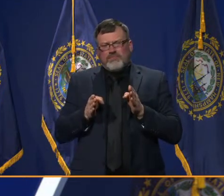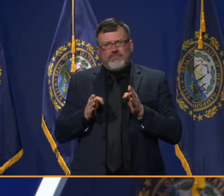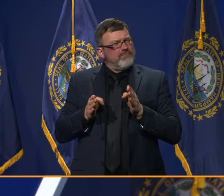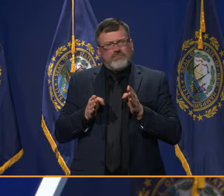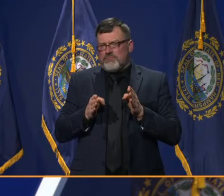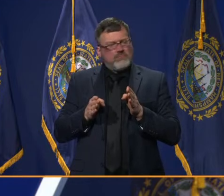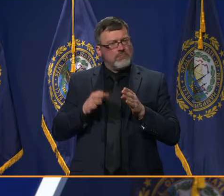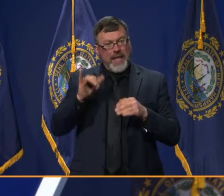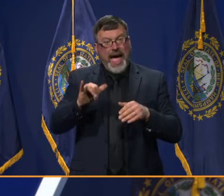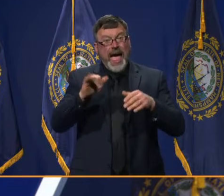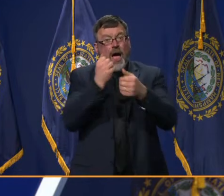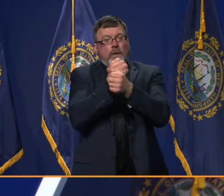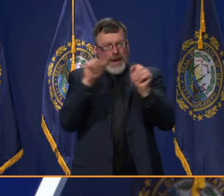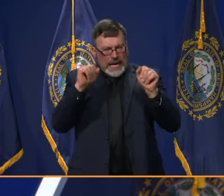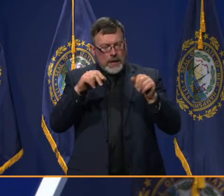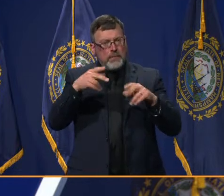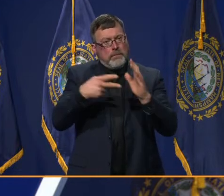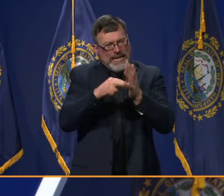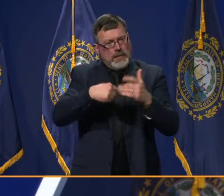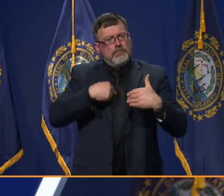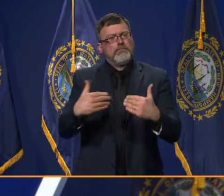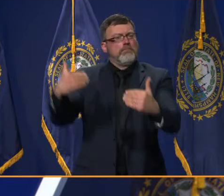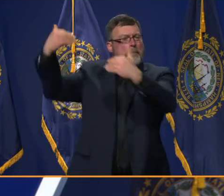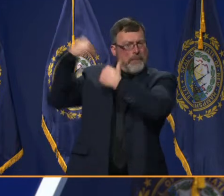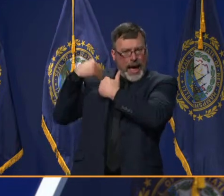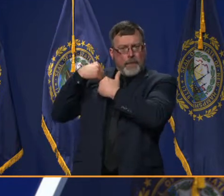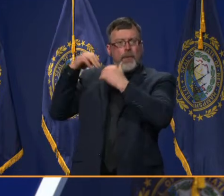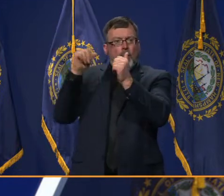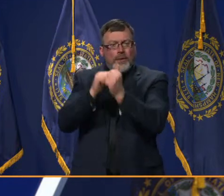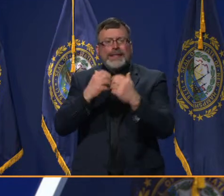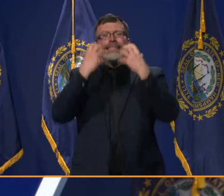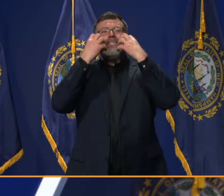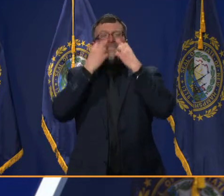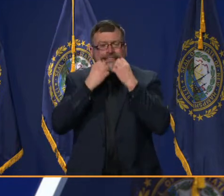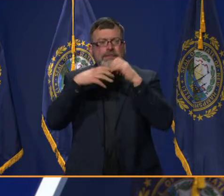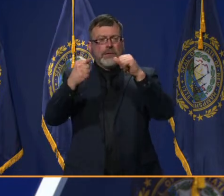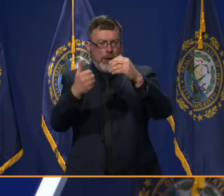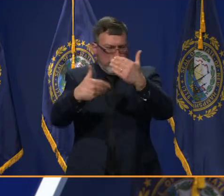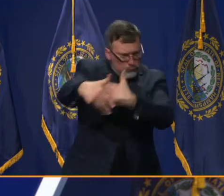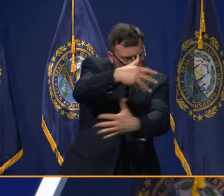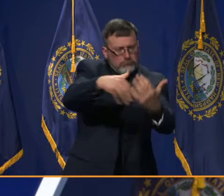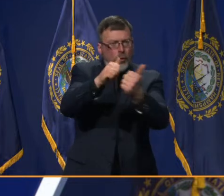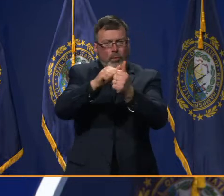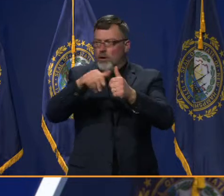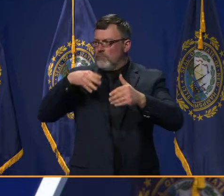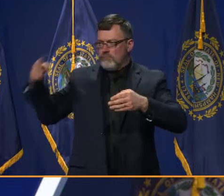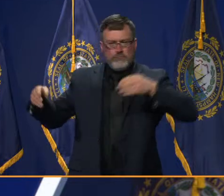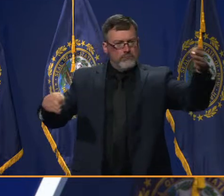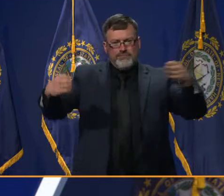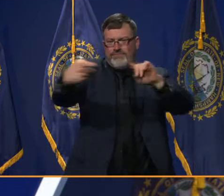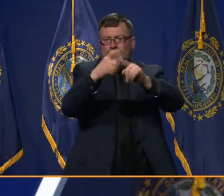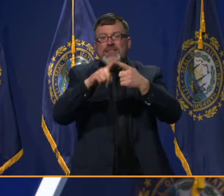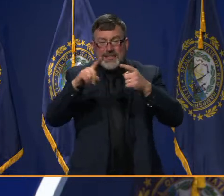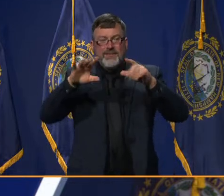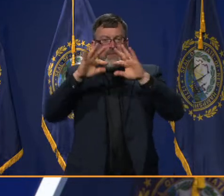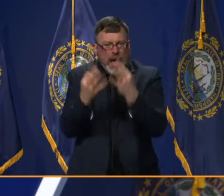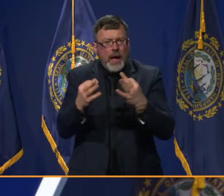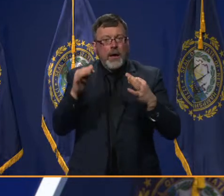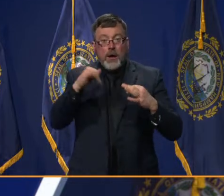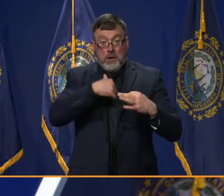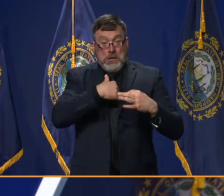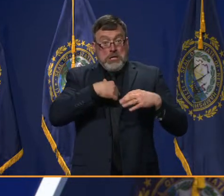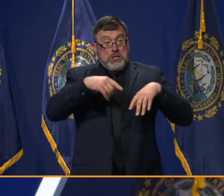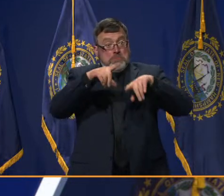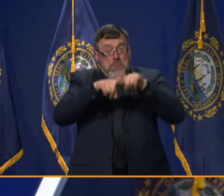and of care for one another. And in that, we may not depend solely on the unreliable compassions of a